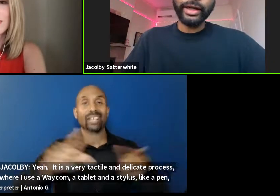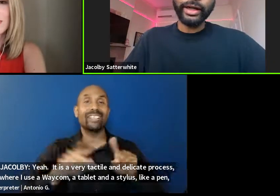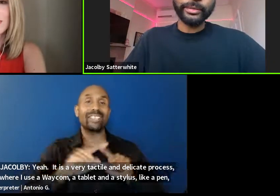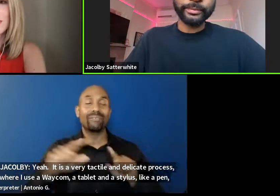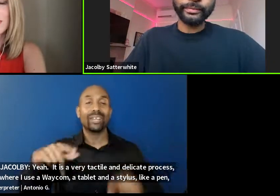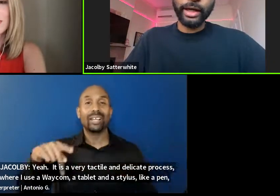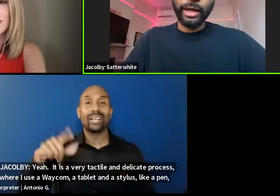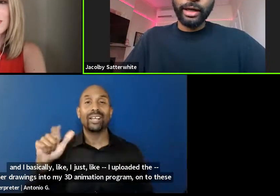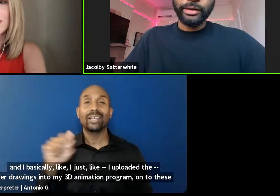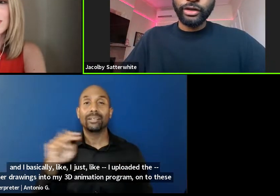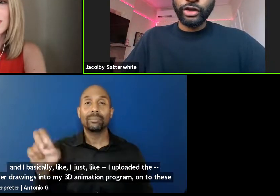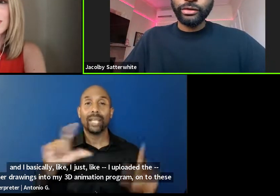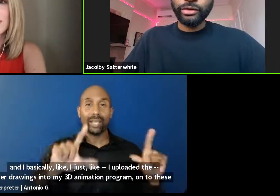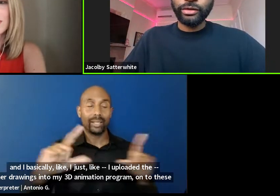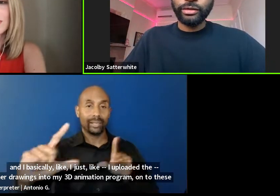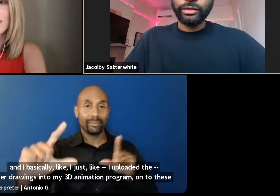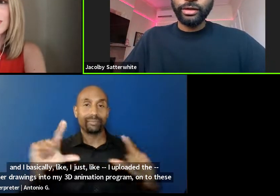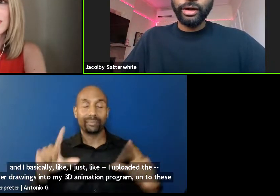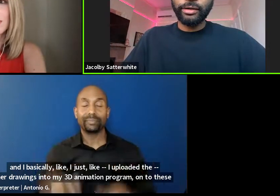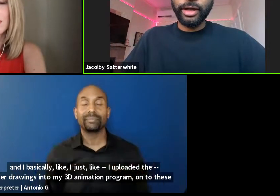and I would,